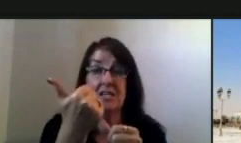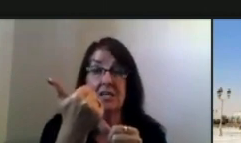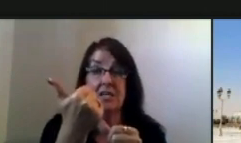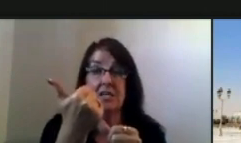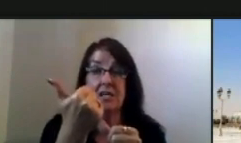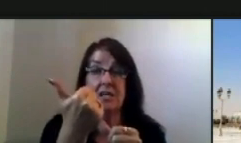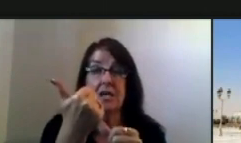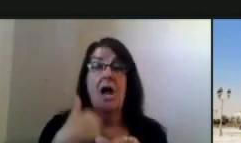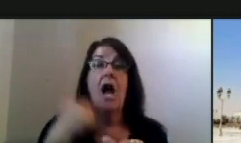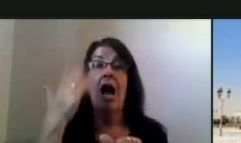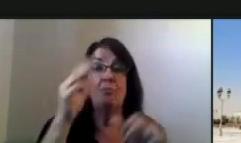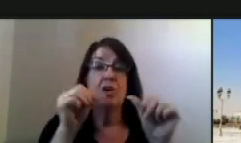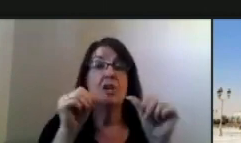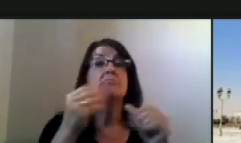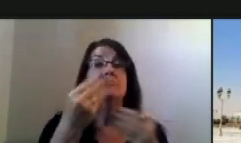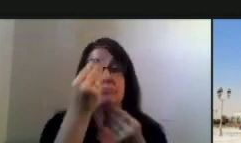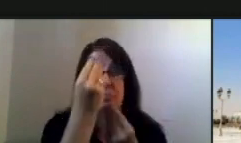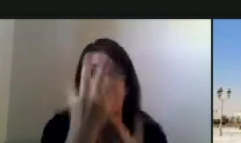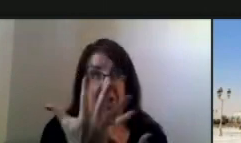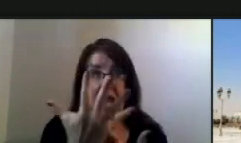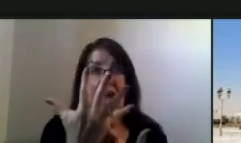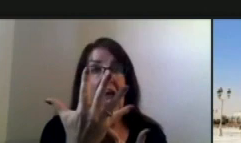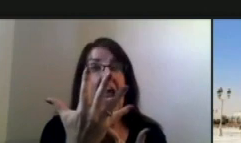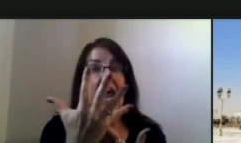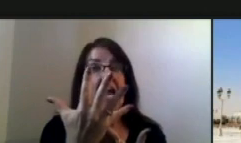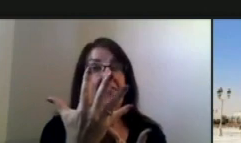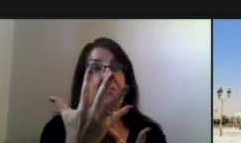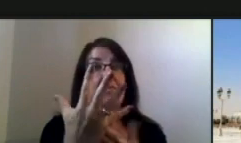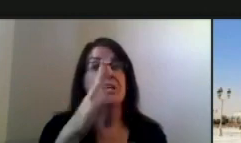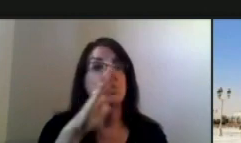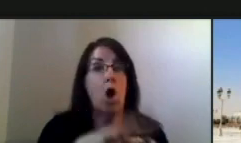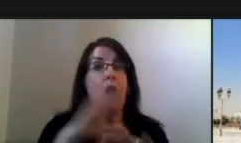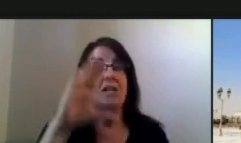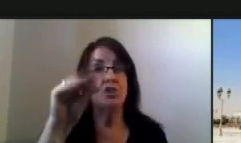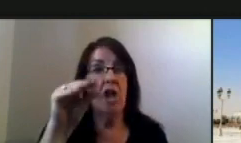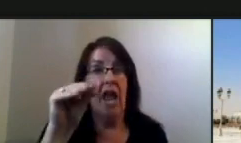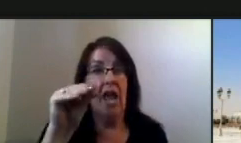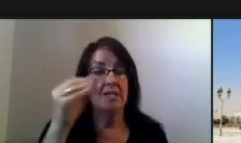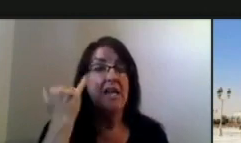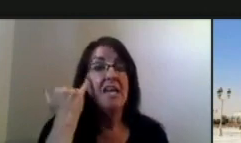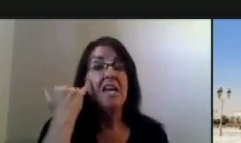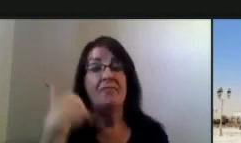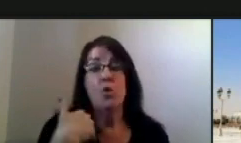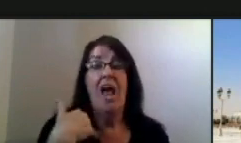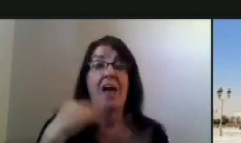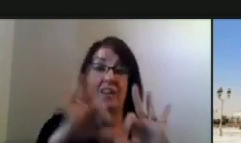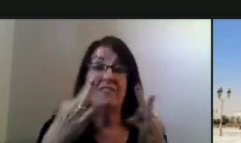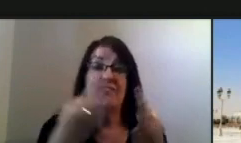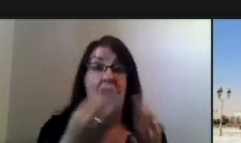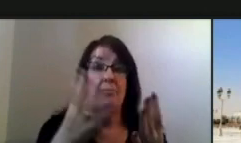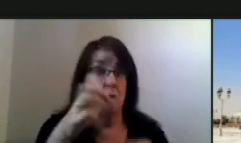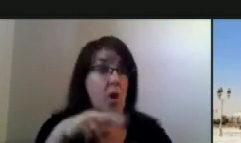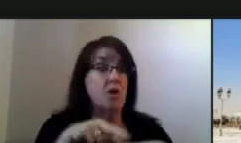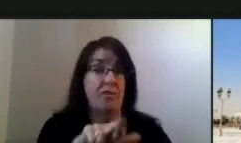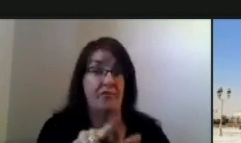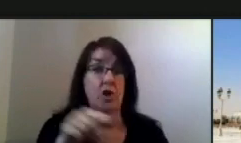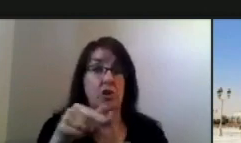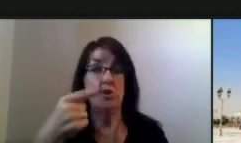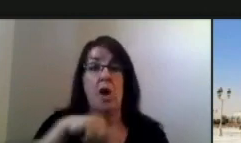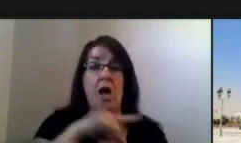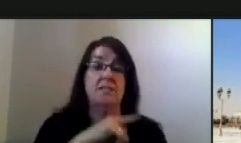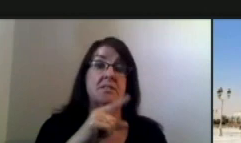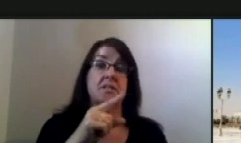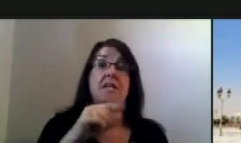I'm going to provide the information on the chat in case you have any families that you want to refer to us. So all you need to do